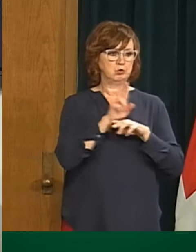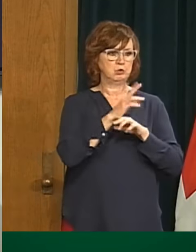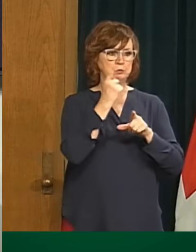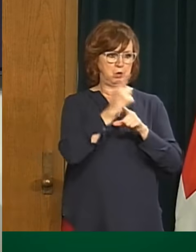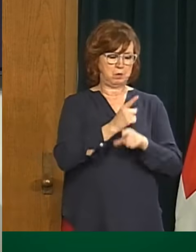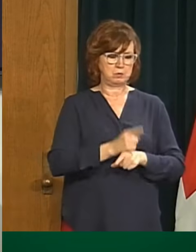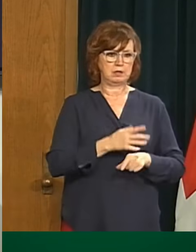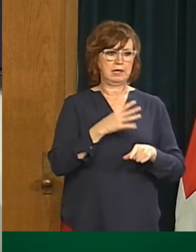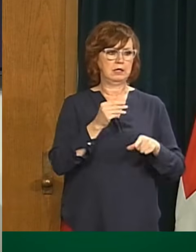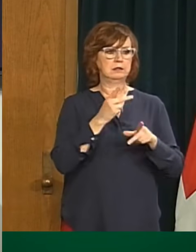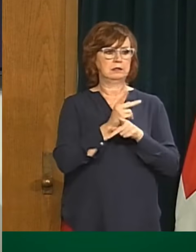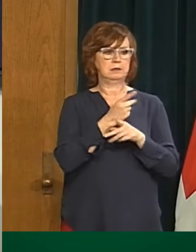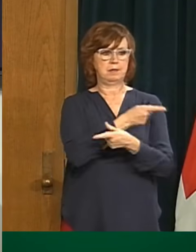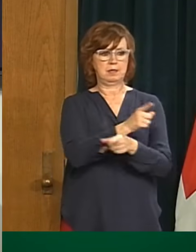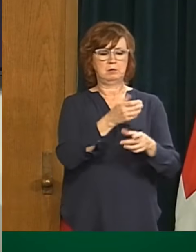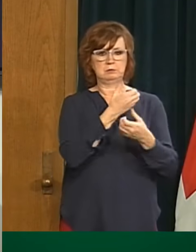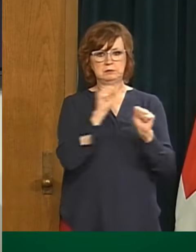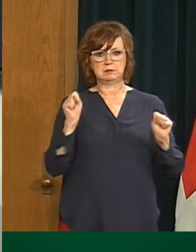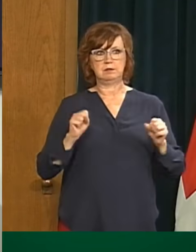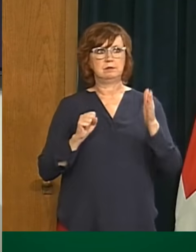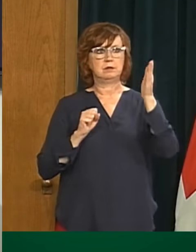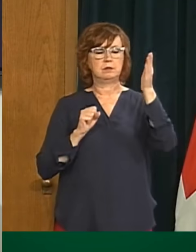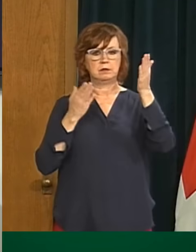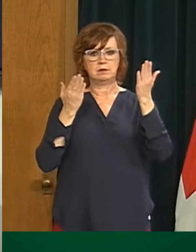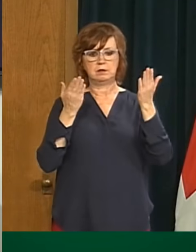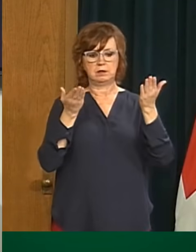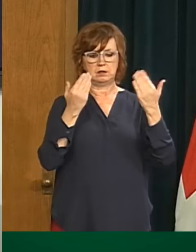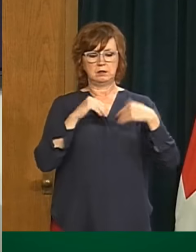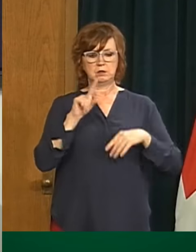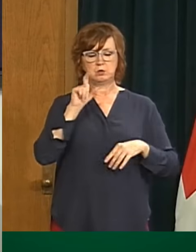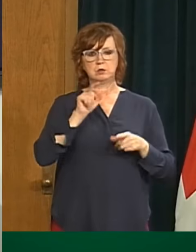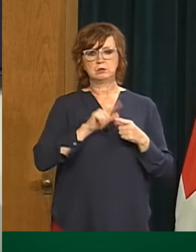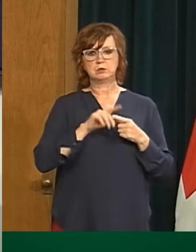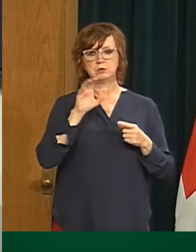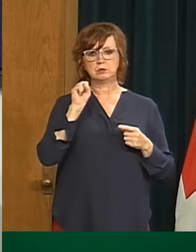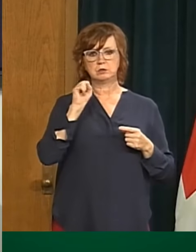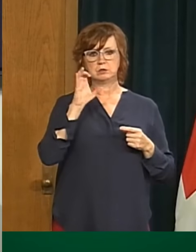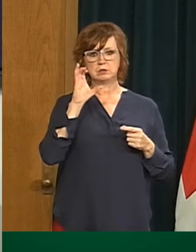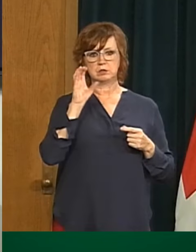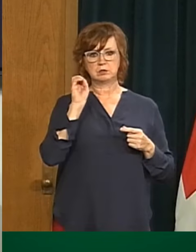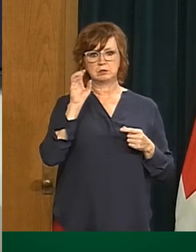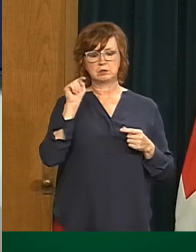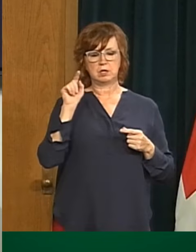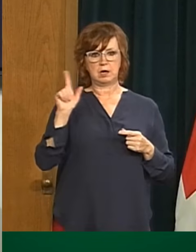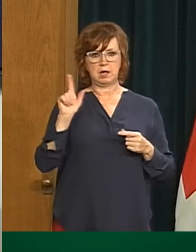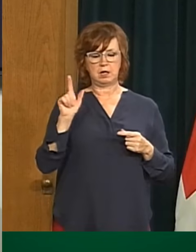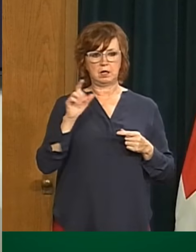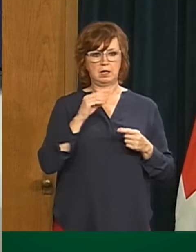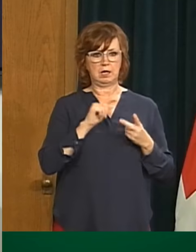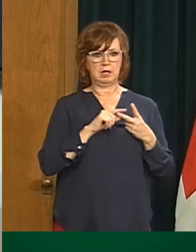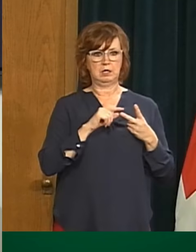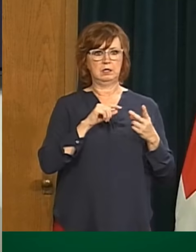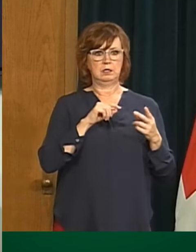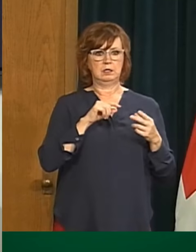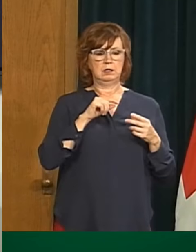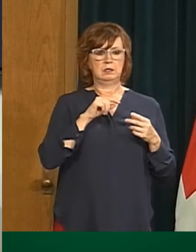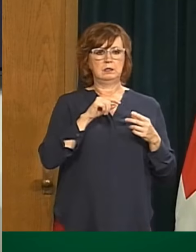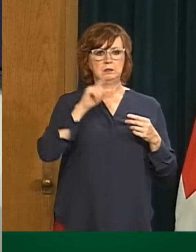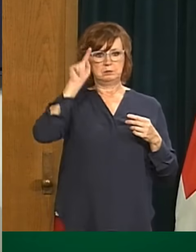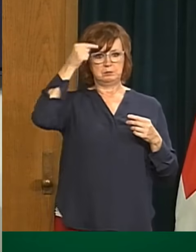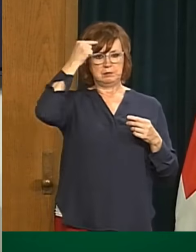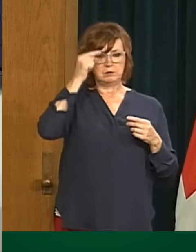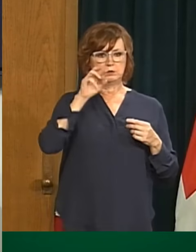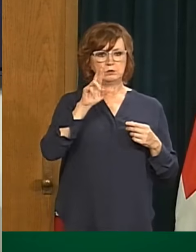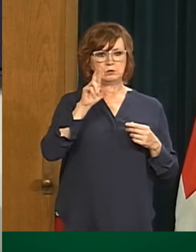Guy? Yeah, this is a question for both Mr. Livingstone and the Health Minister that stems from the Victoria Hospital